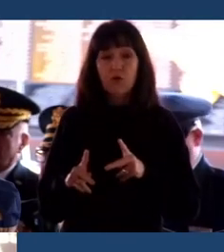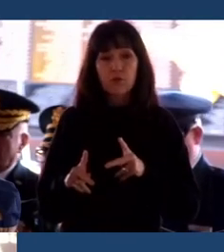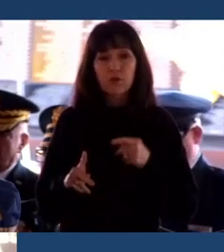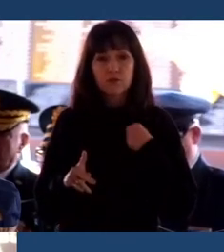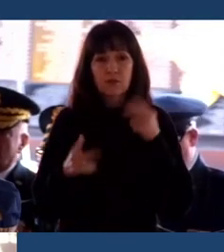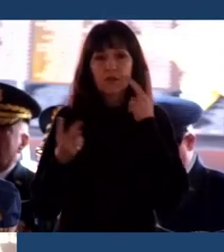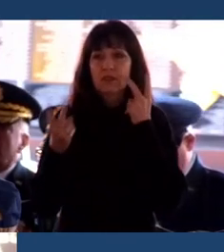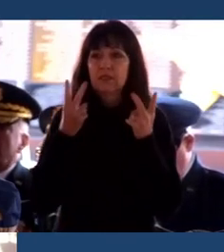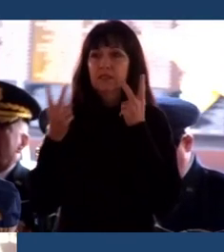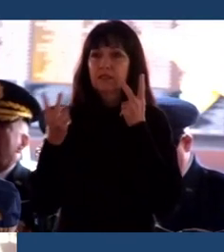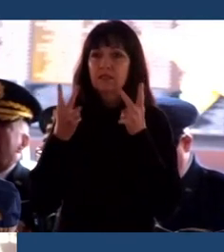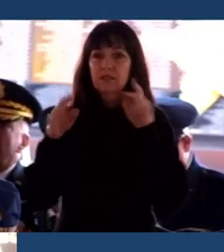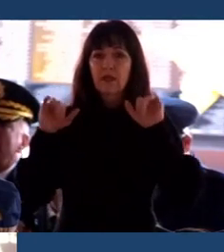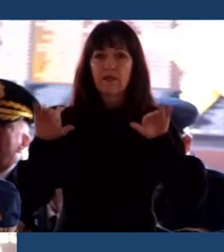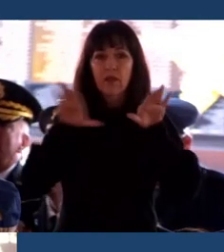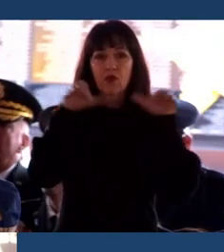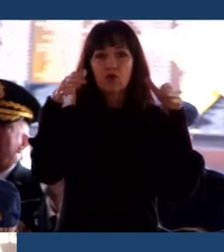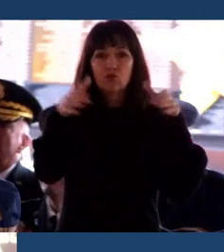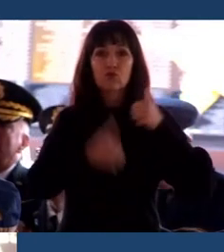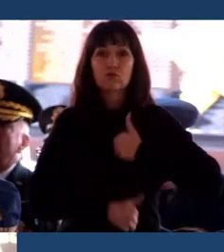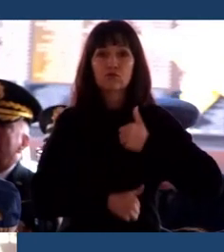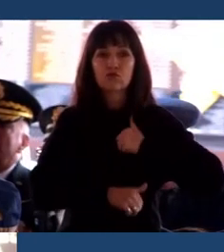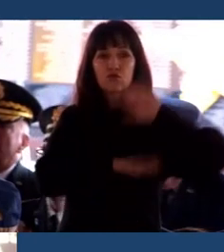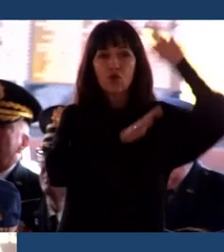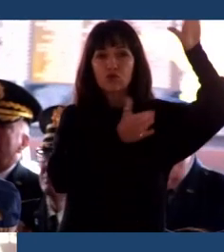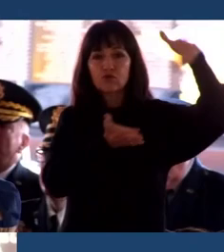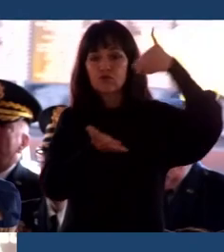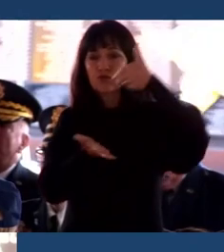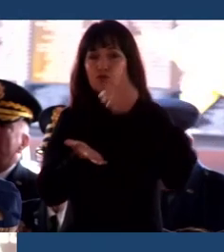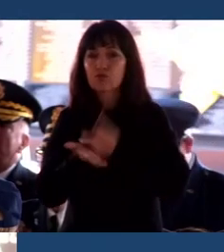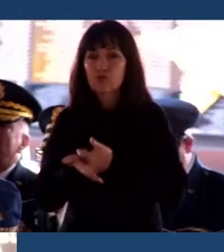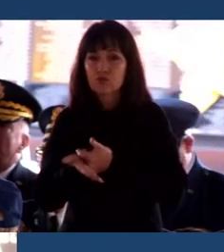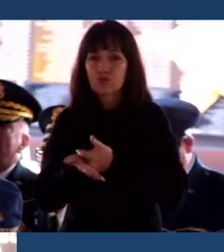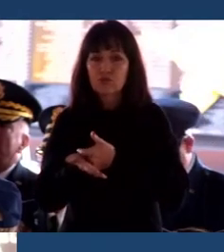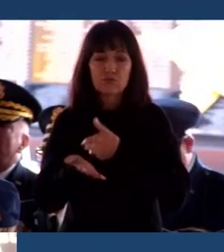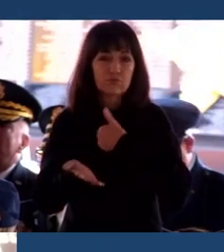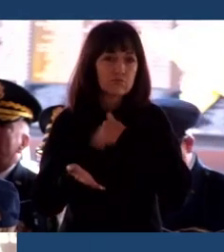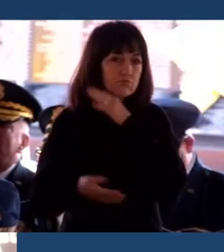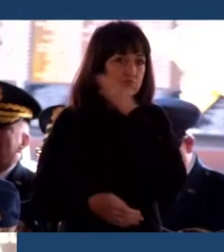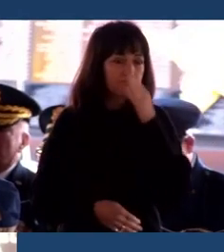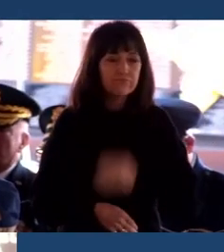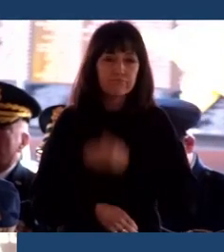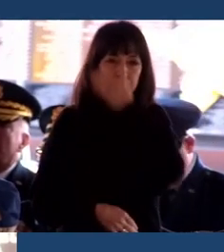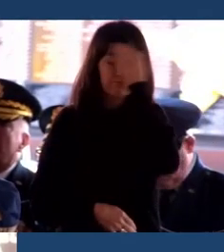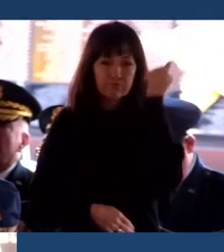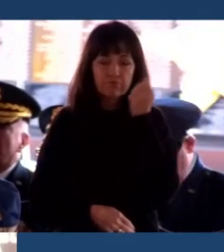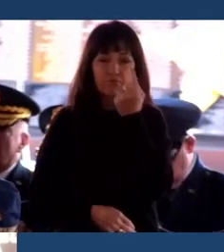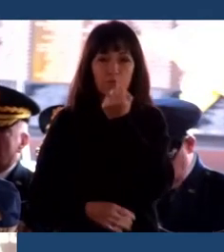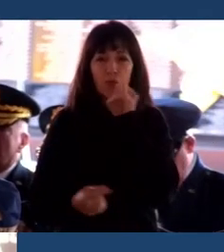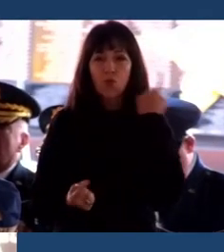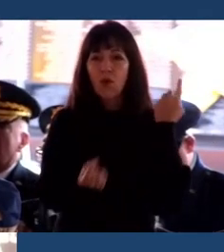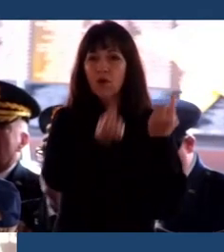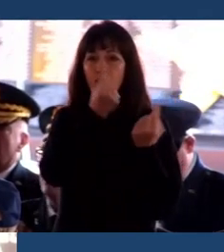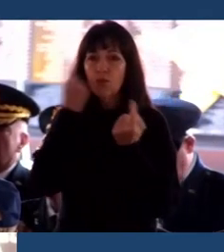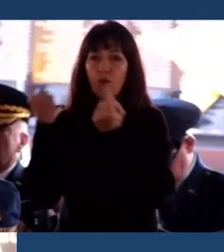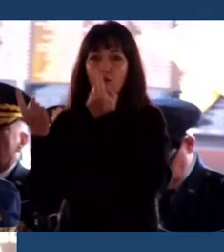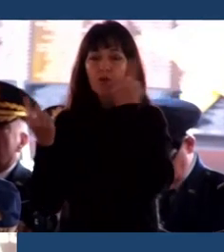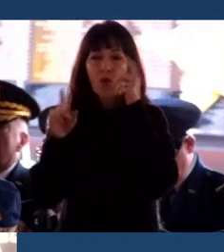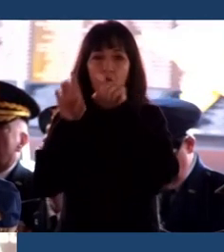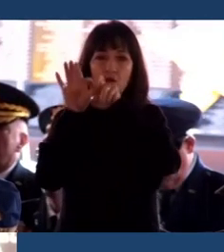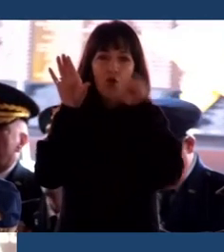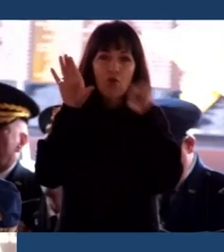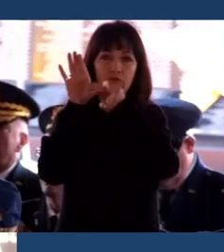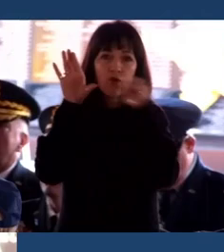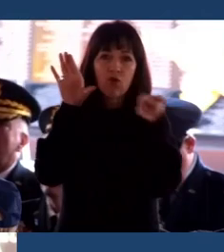the opportunity to see the arrival of a group of soldiers. It was an unforgettable experience seeing them one by one as they exit the aircraft. I